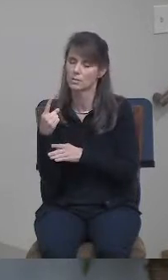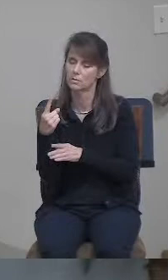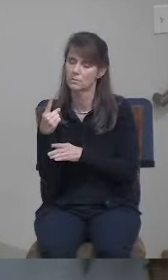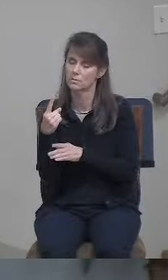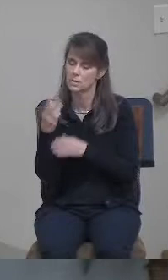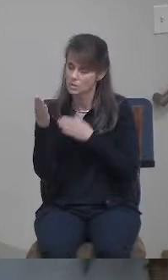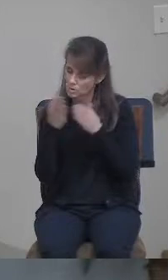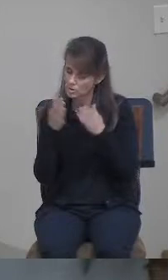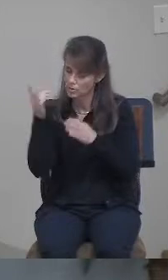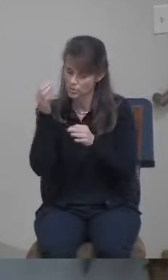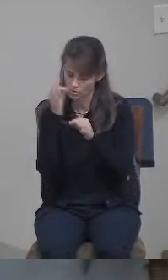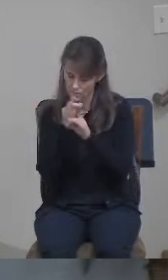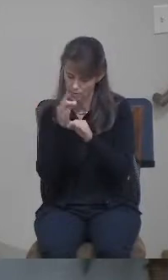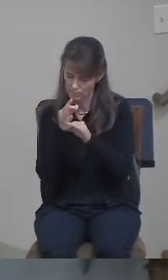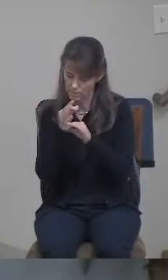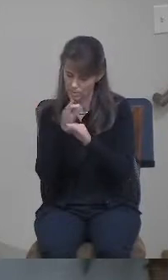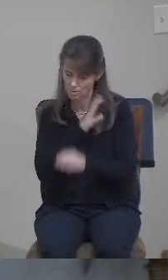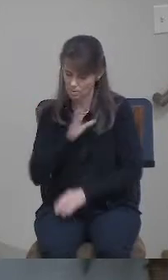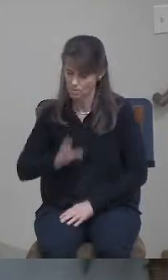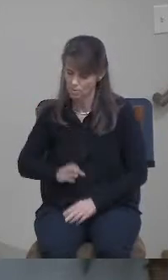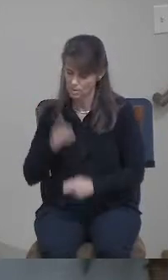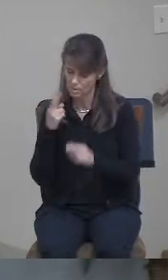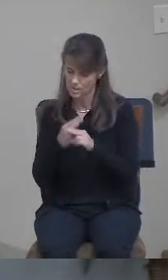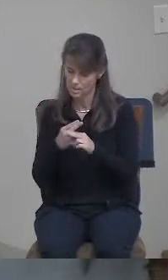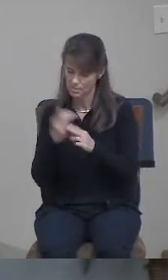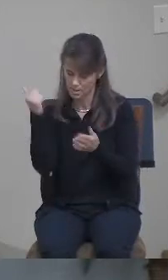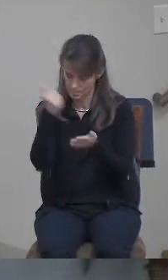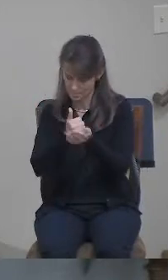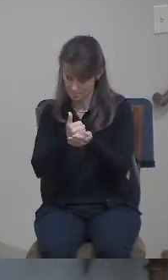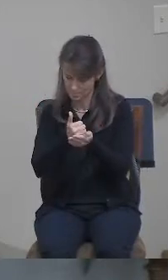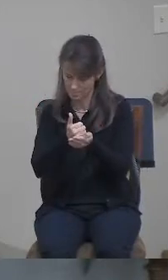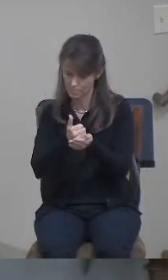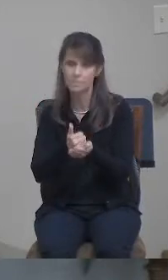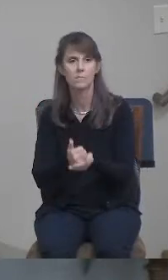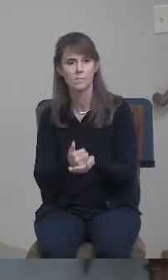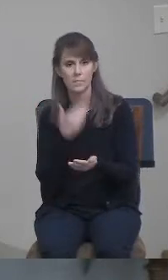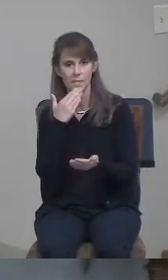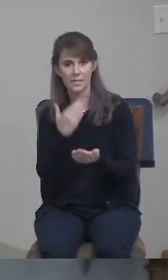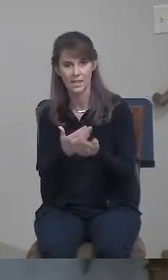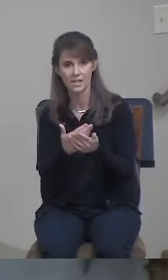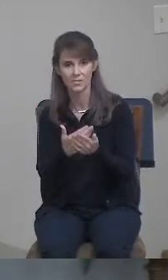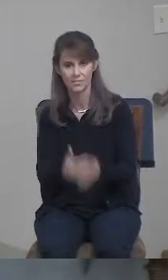to always serve you faithfully. In Christ's name we pray. Amen. Thank you.